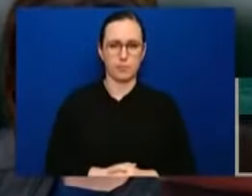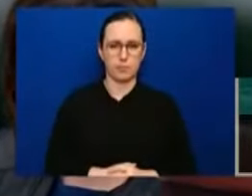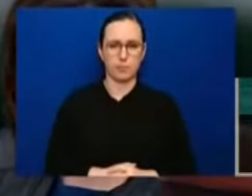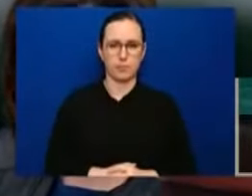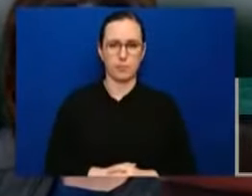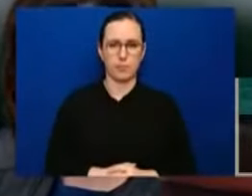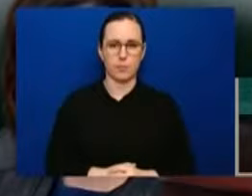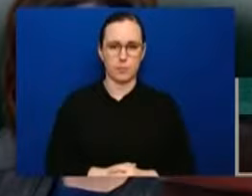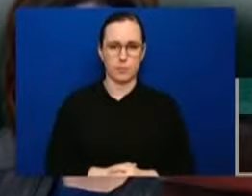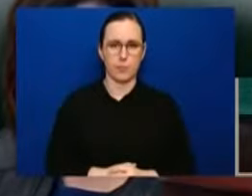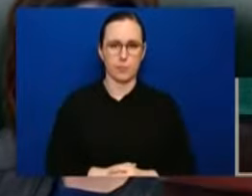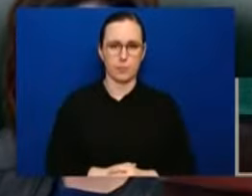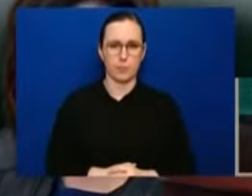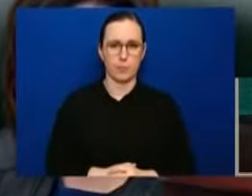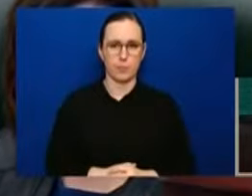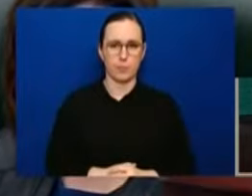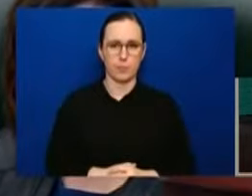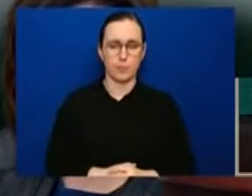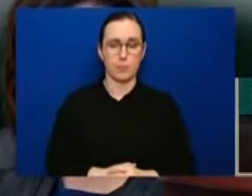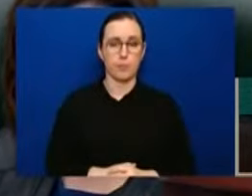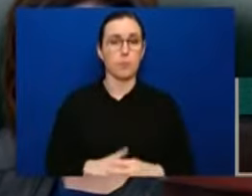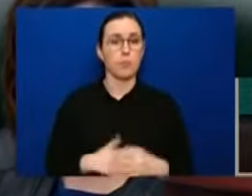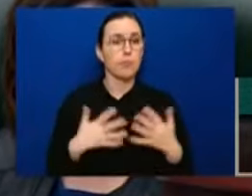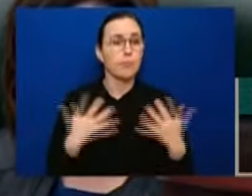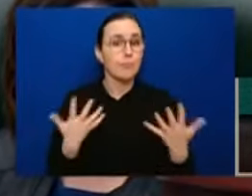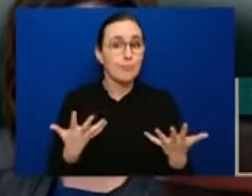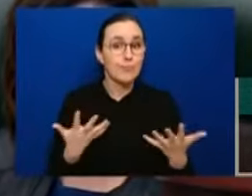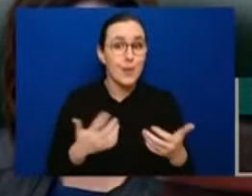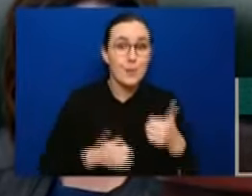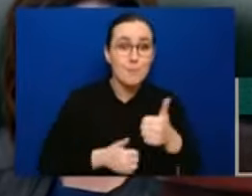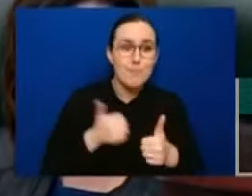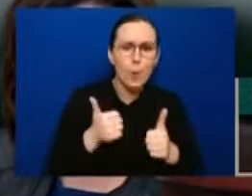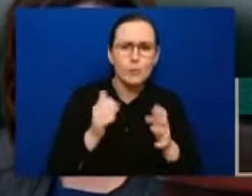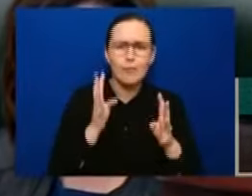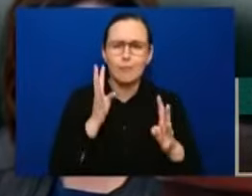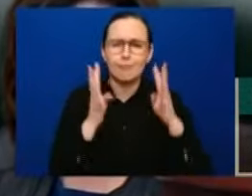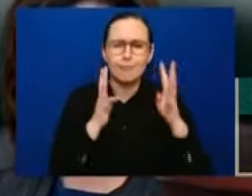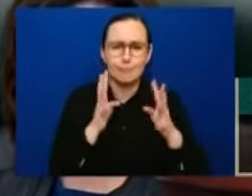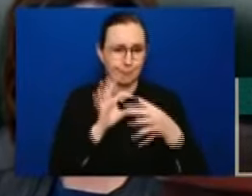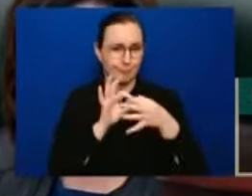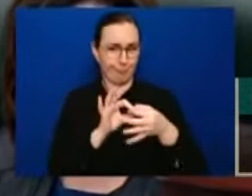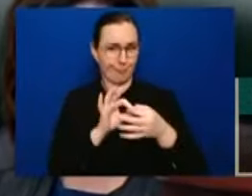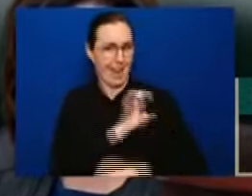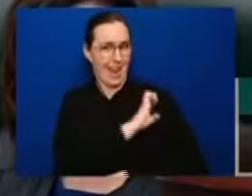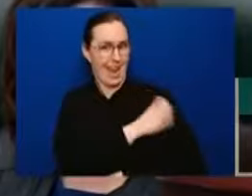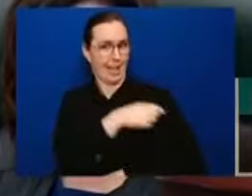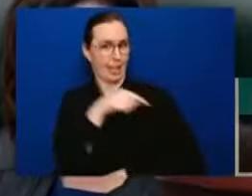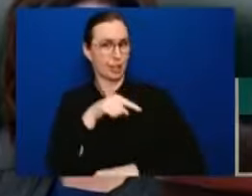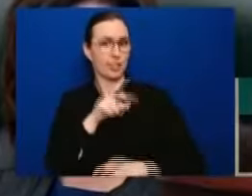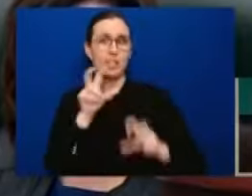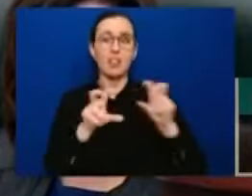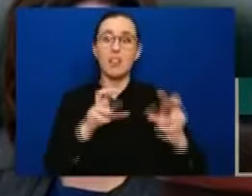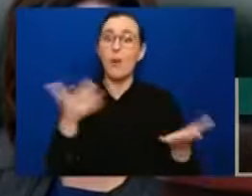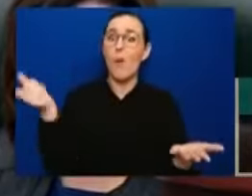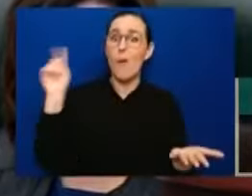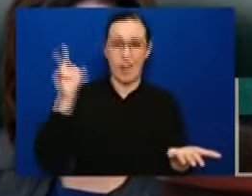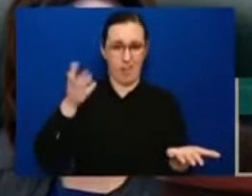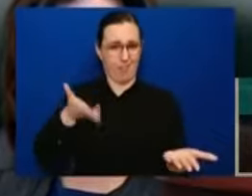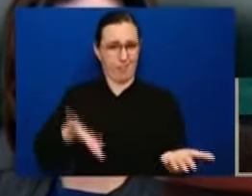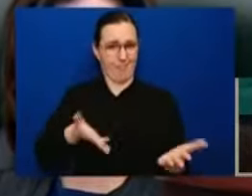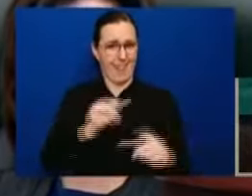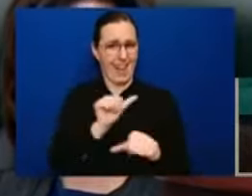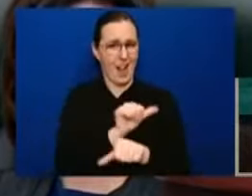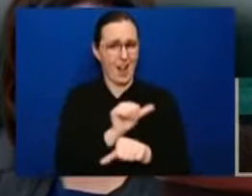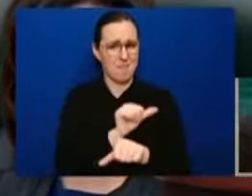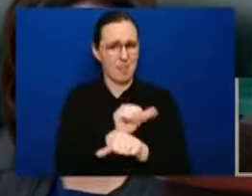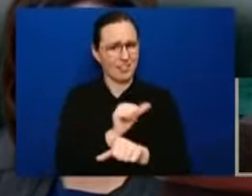energy investments are right here in our own backyard, and we remain committed to support initiatives that ensure the ethical